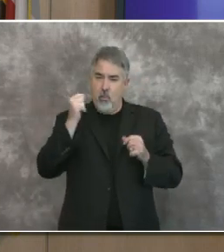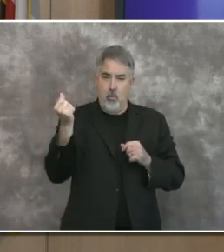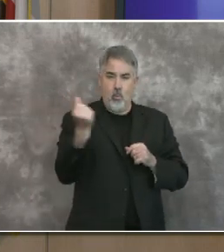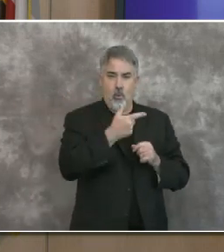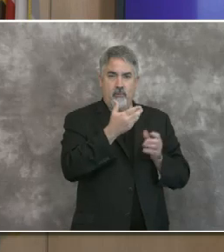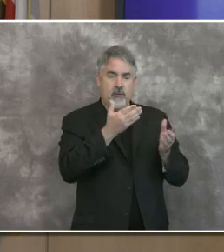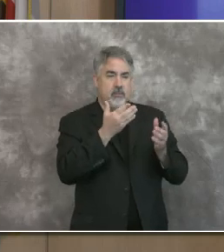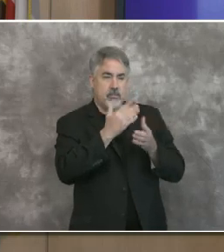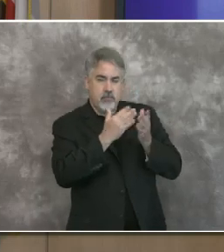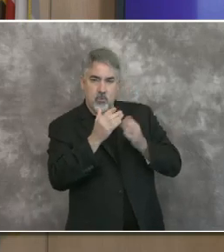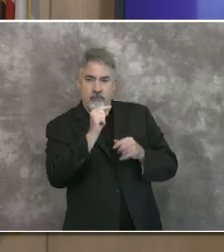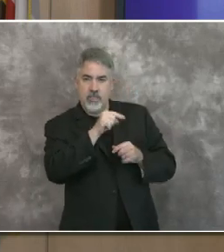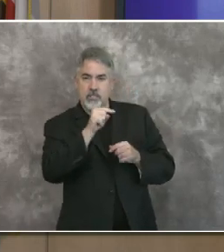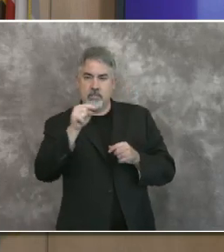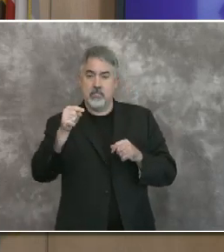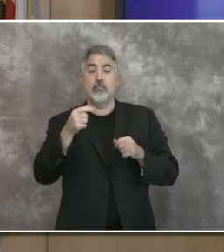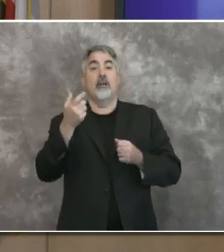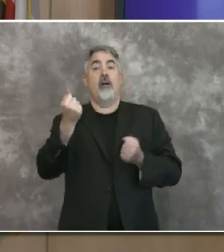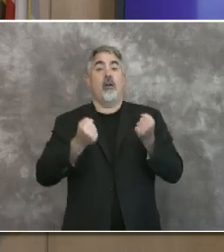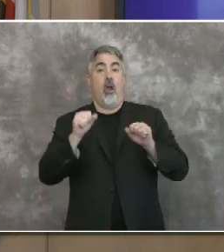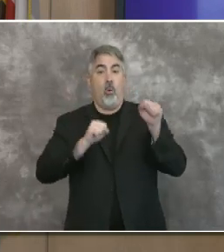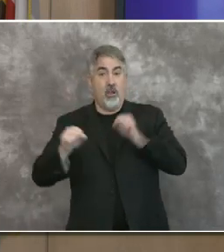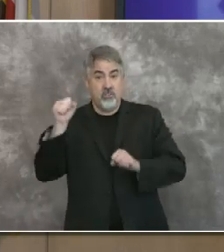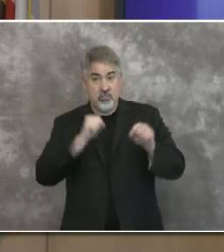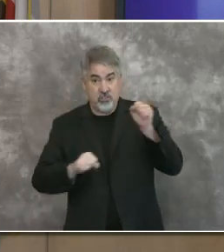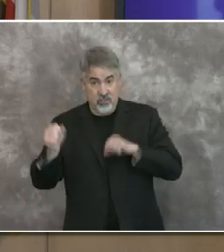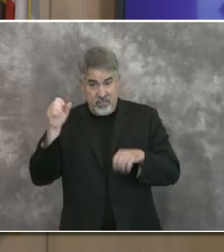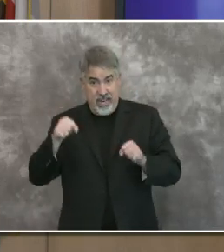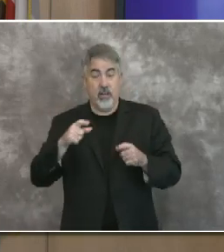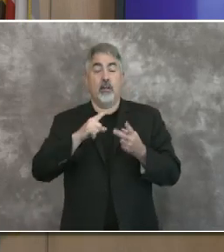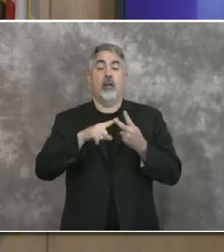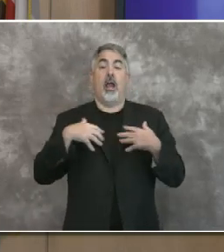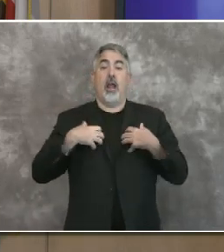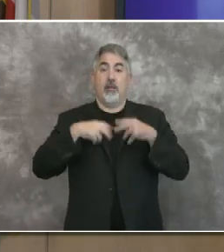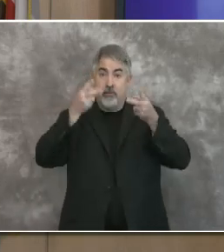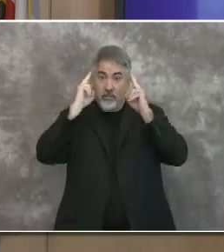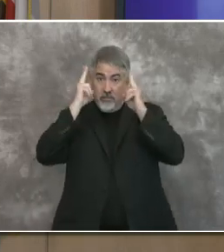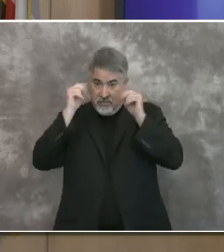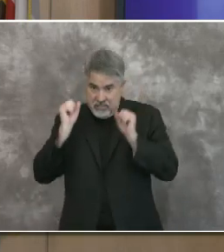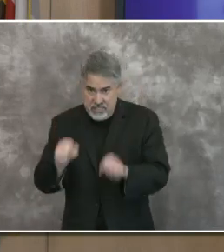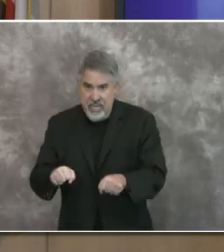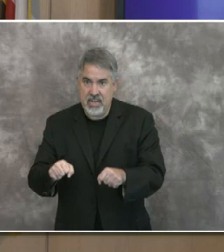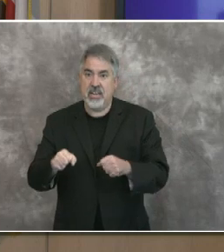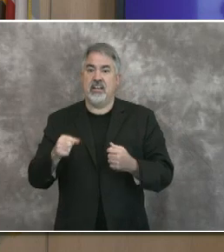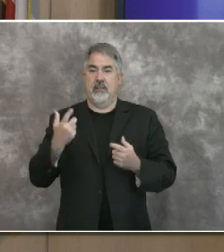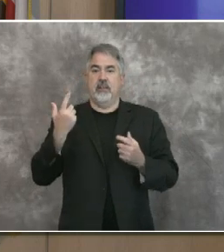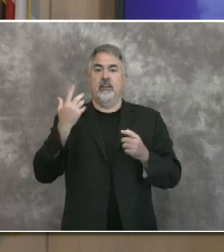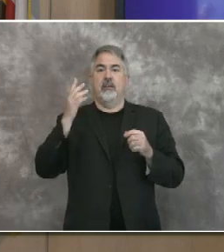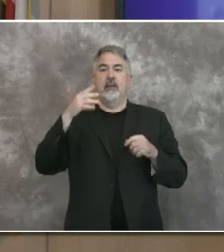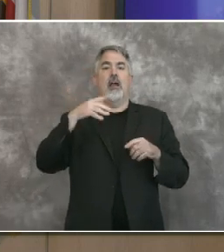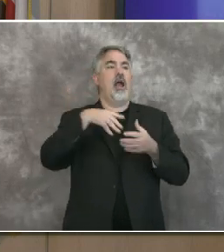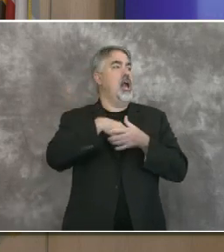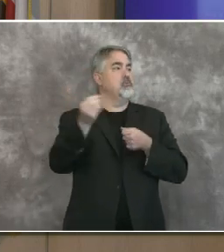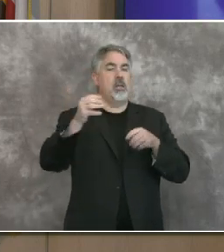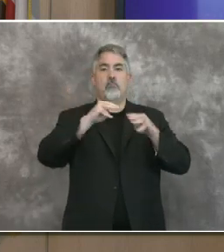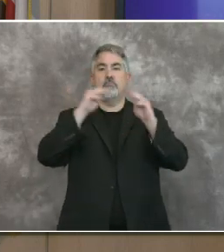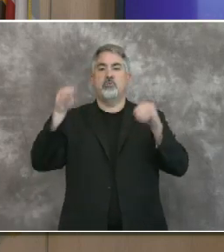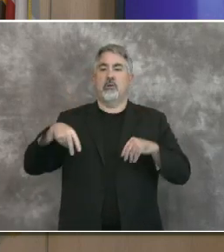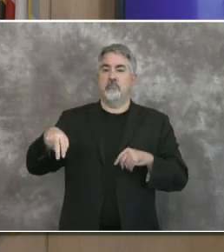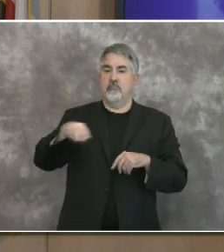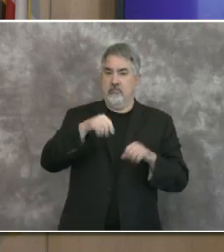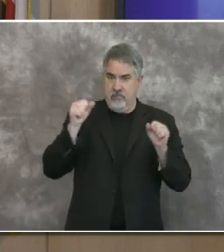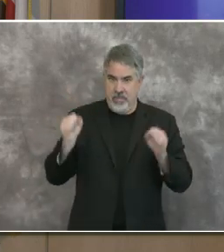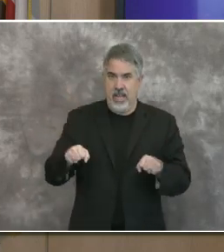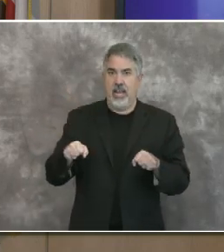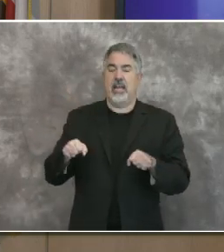grooming, landscape and gardening. In addition to those, they've allowed outdoor museums and outdoor gathering